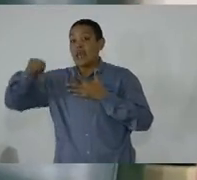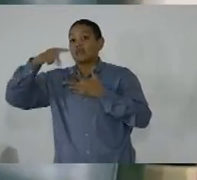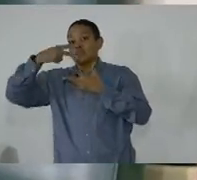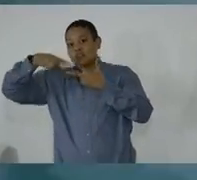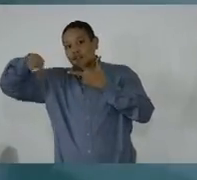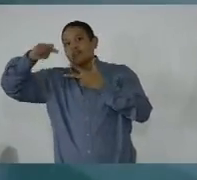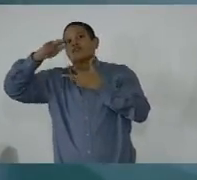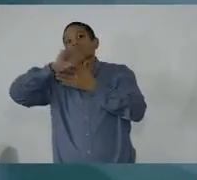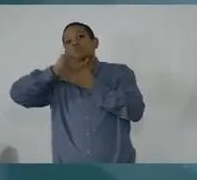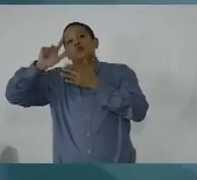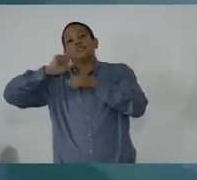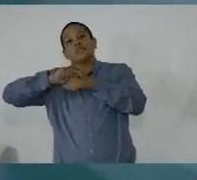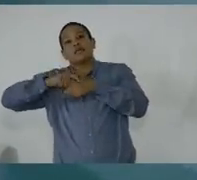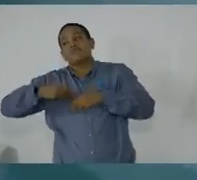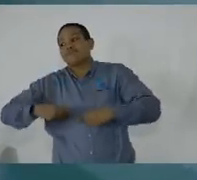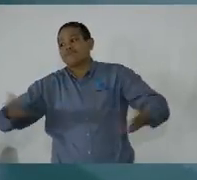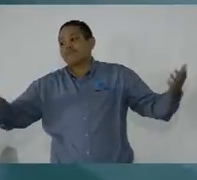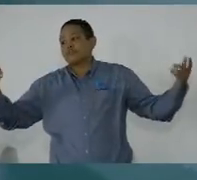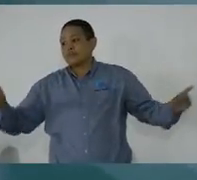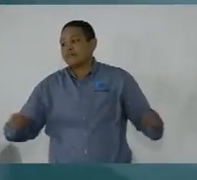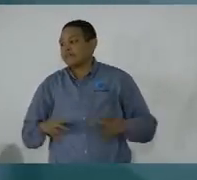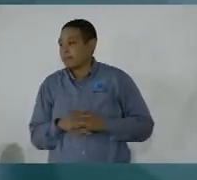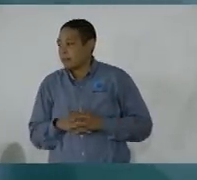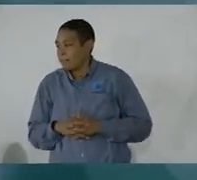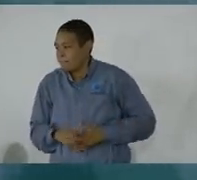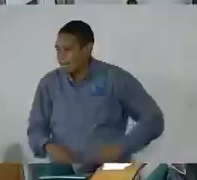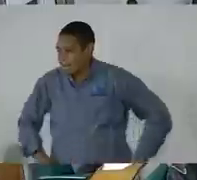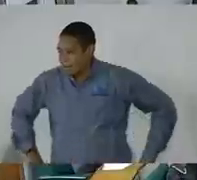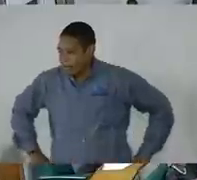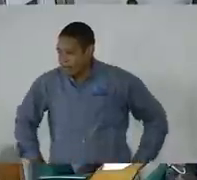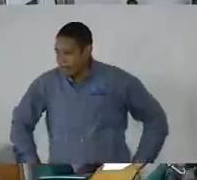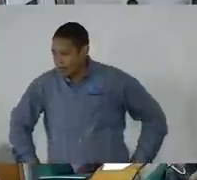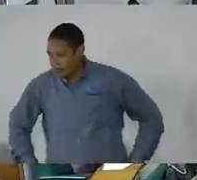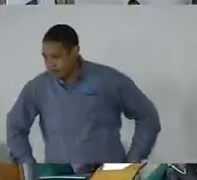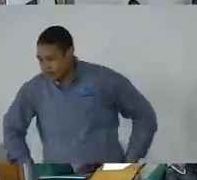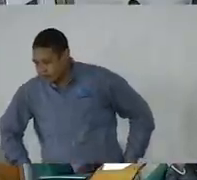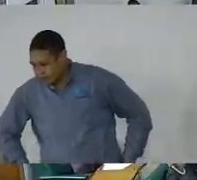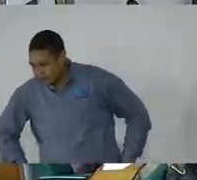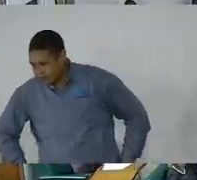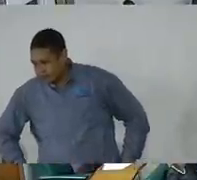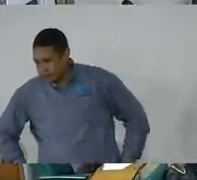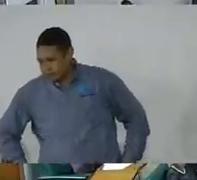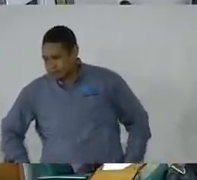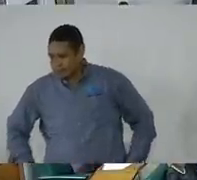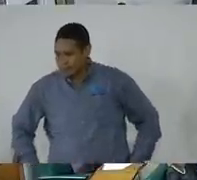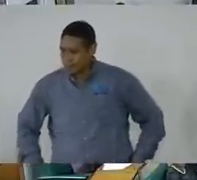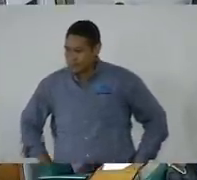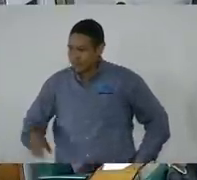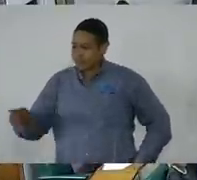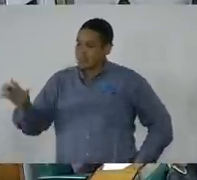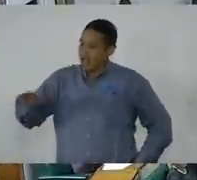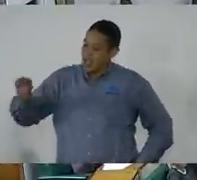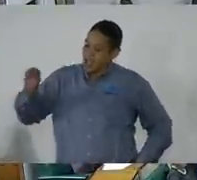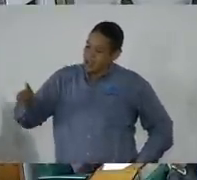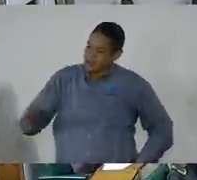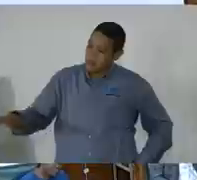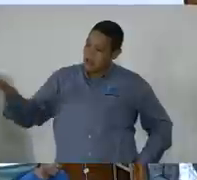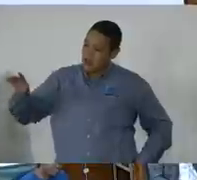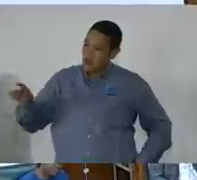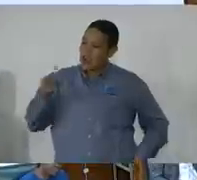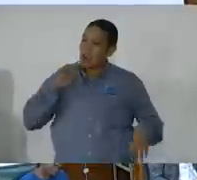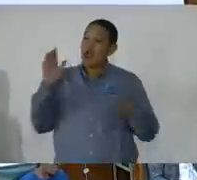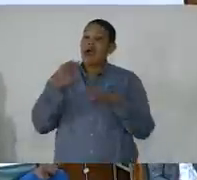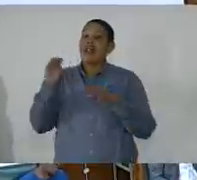before, including MP Morrison and MP Cuthbert Flynn and MP Green and Minister